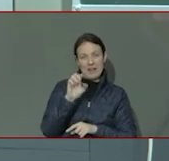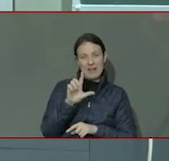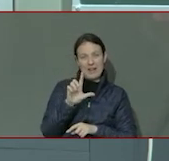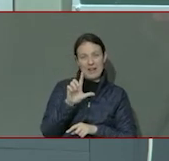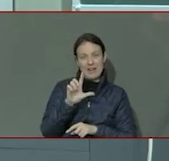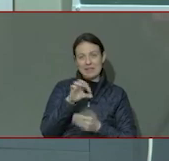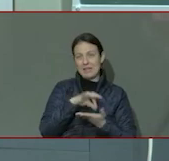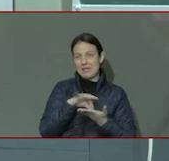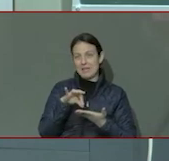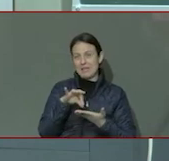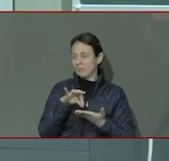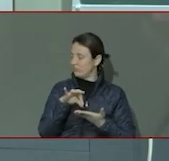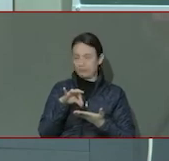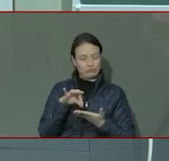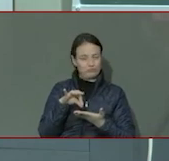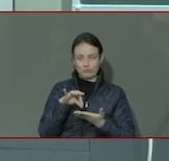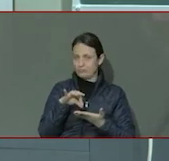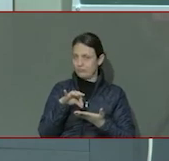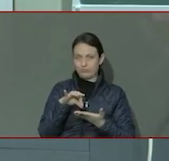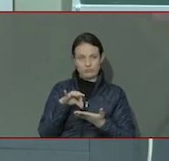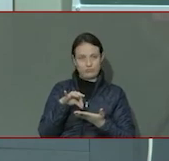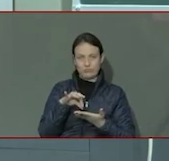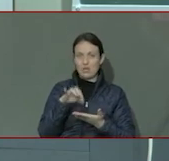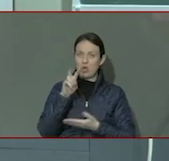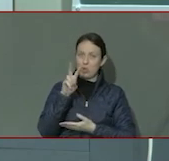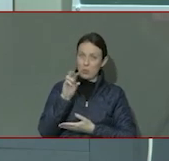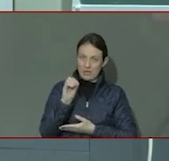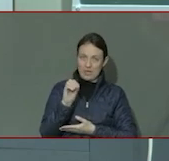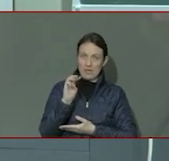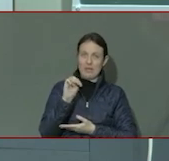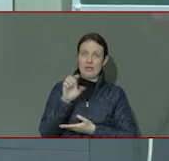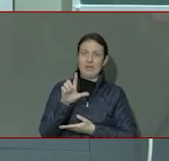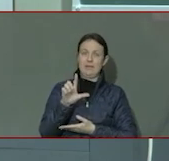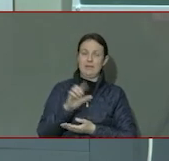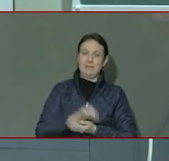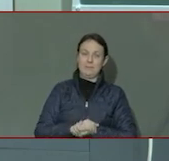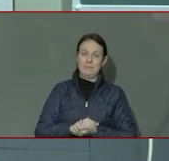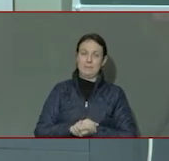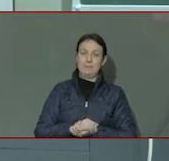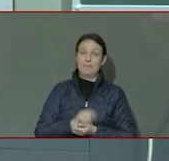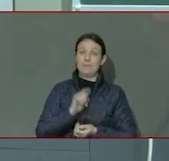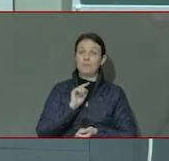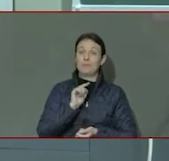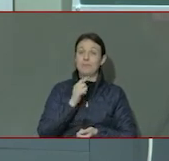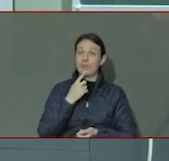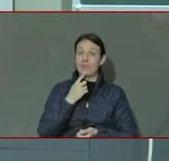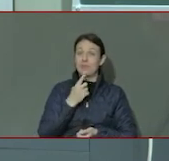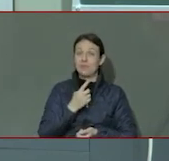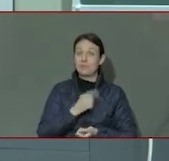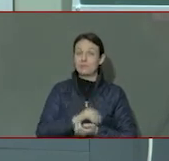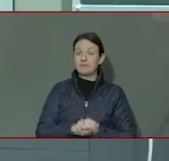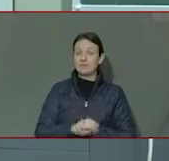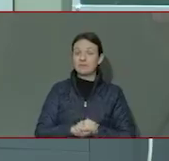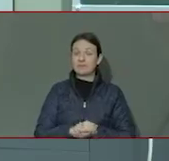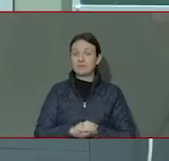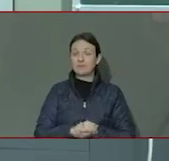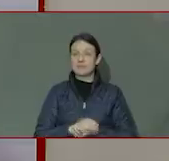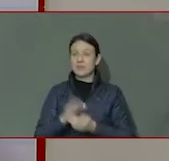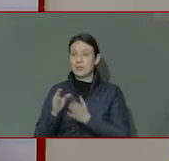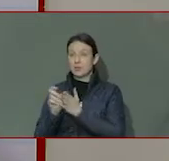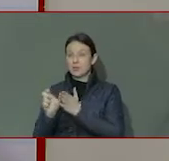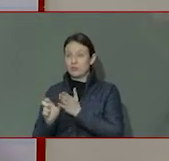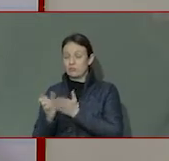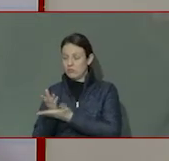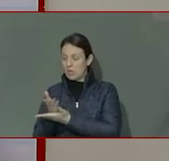It's not pure. But it was 20 milliliters. They say here, the learners